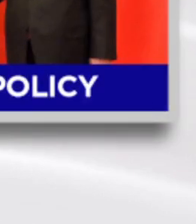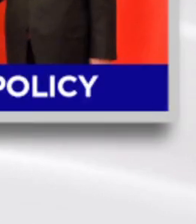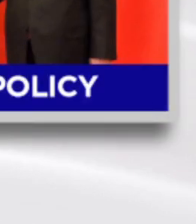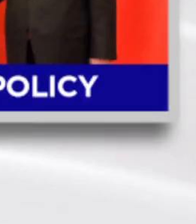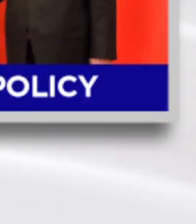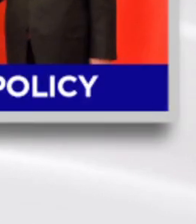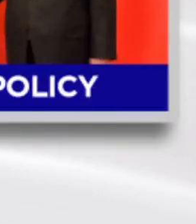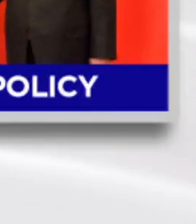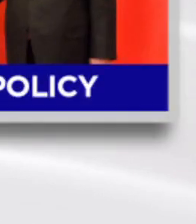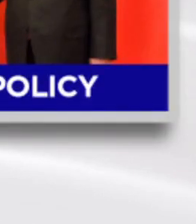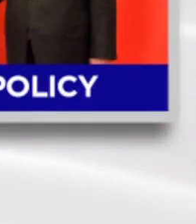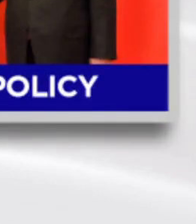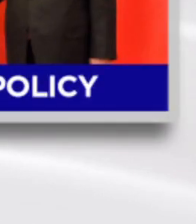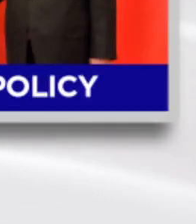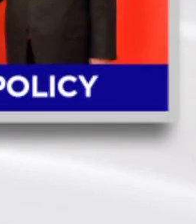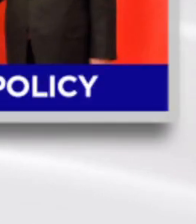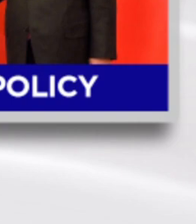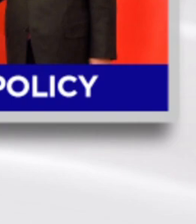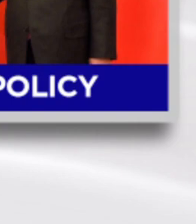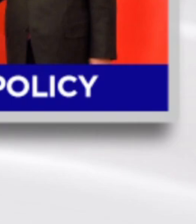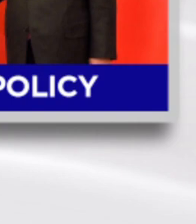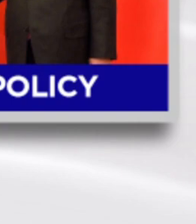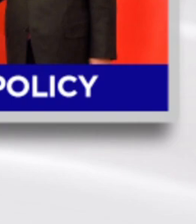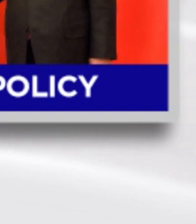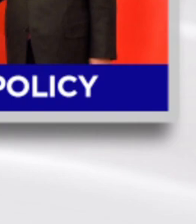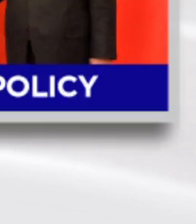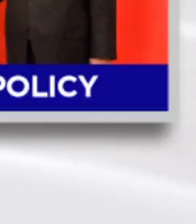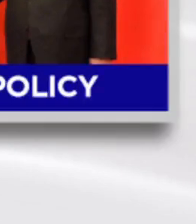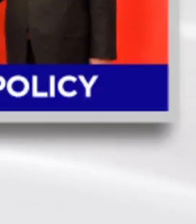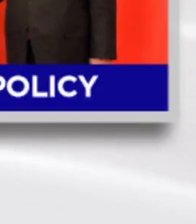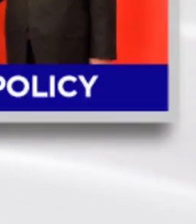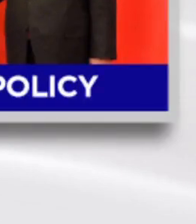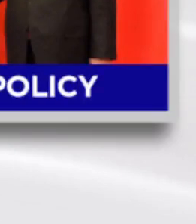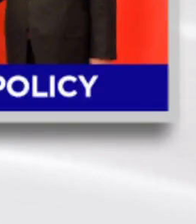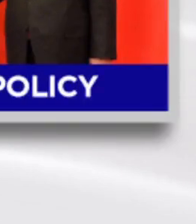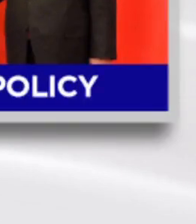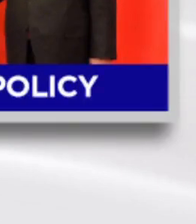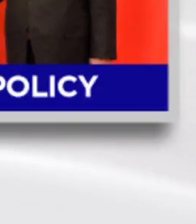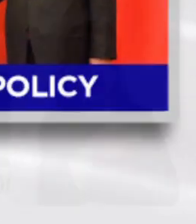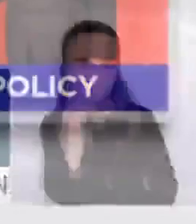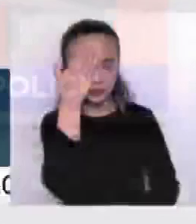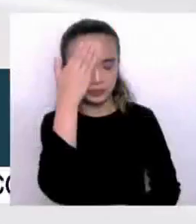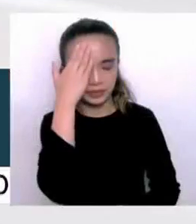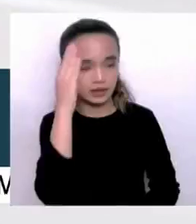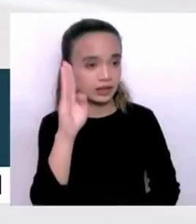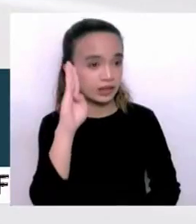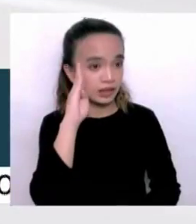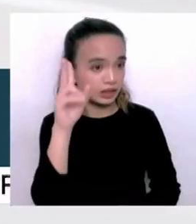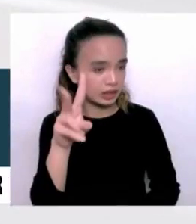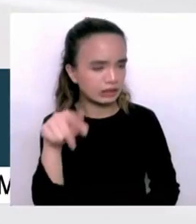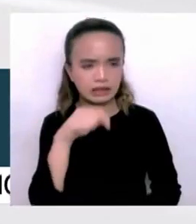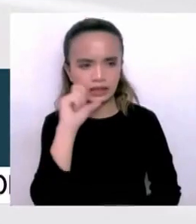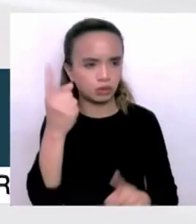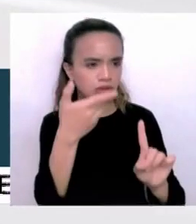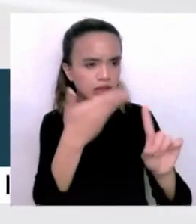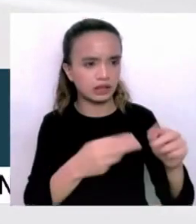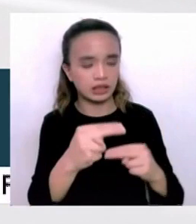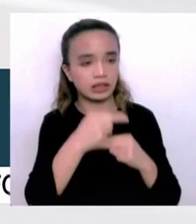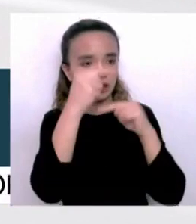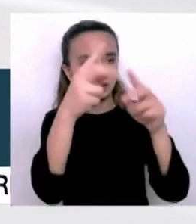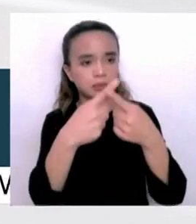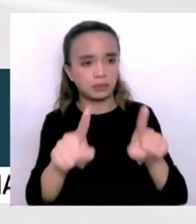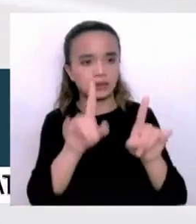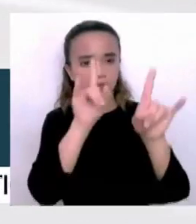foreign policy that's left. Well, Marcos. As you know, he's not just a candidate. He's also become a